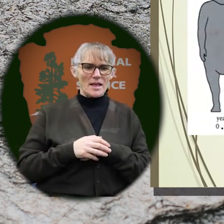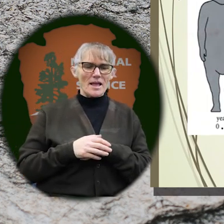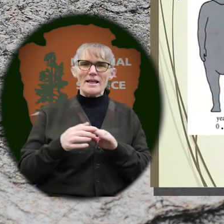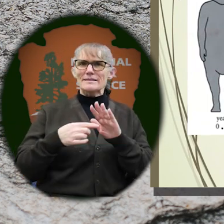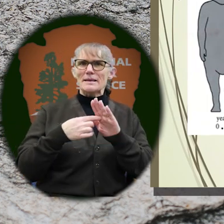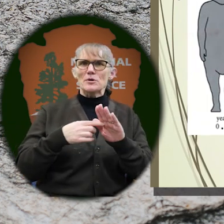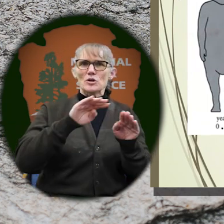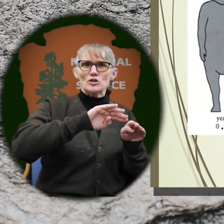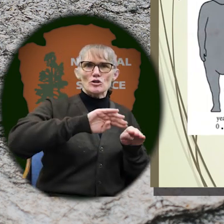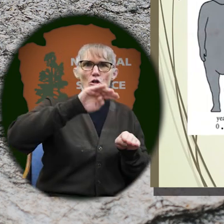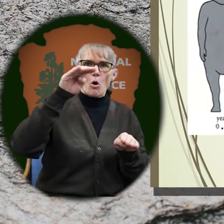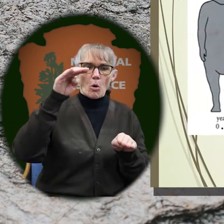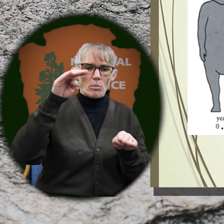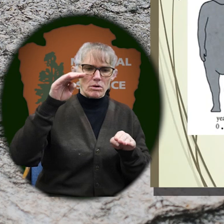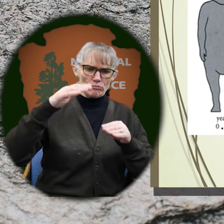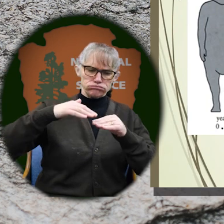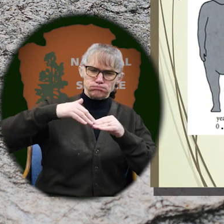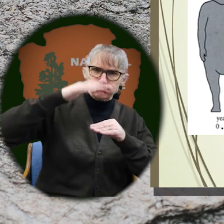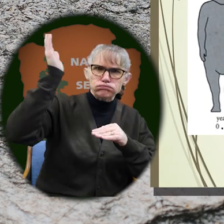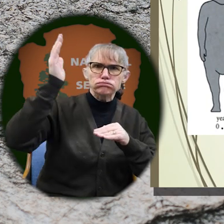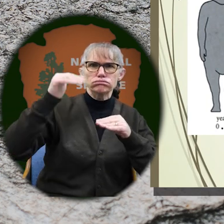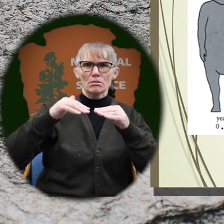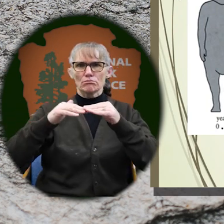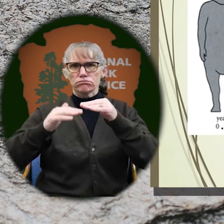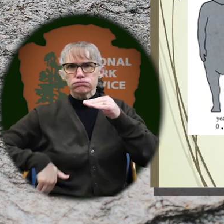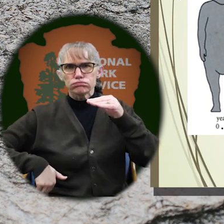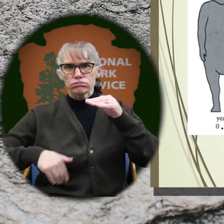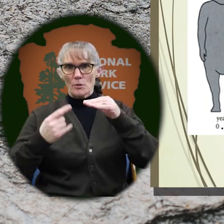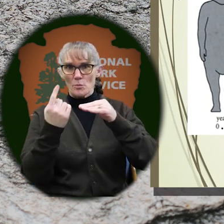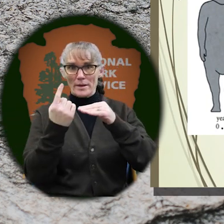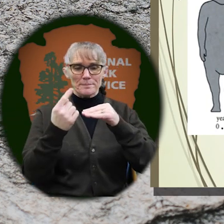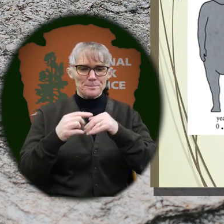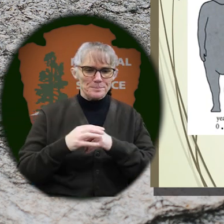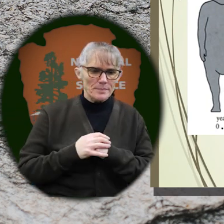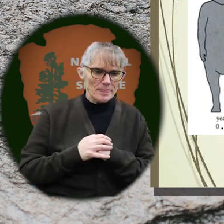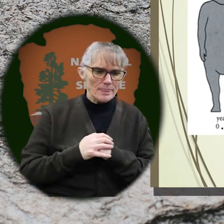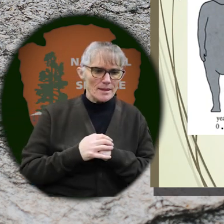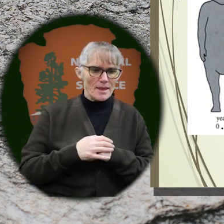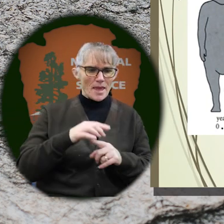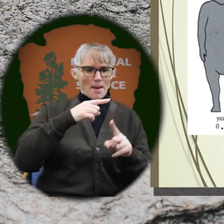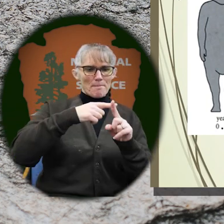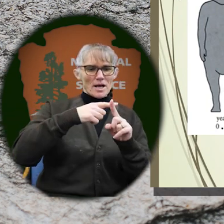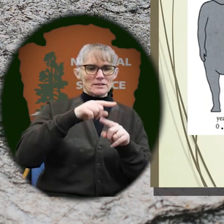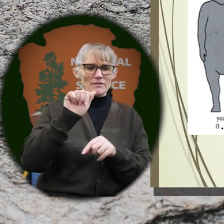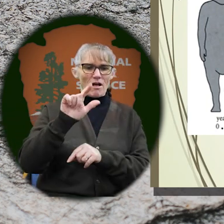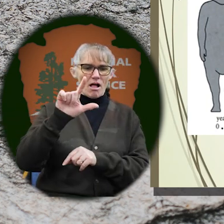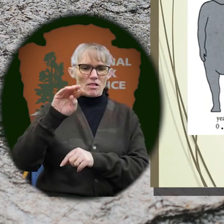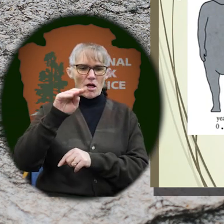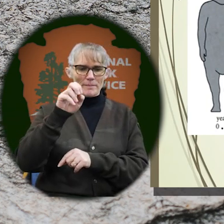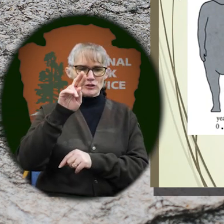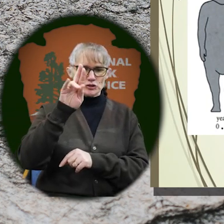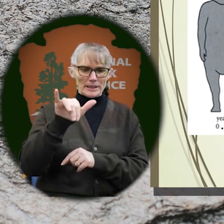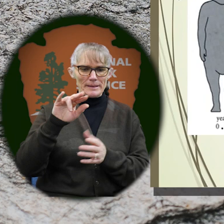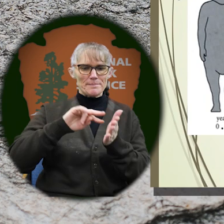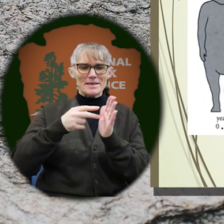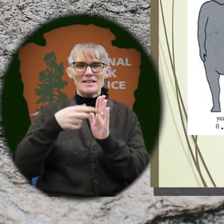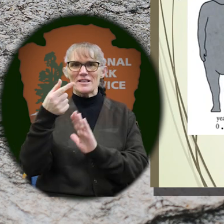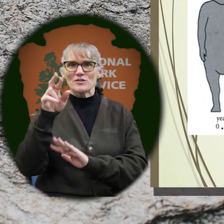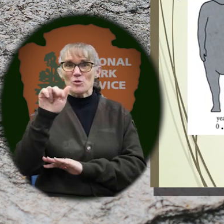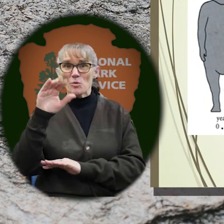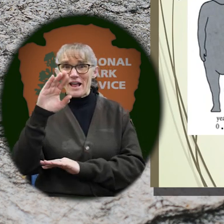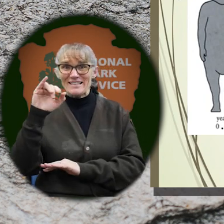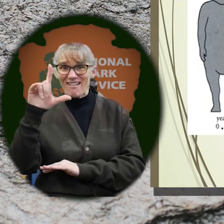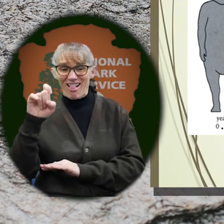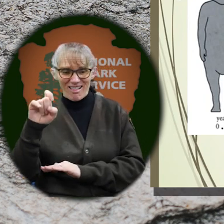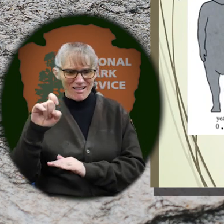either significantly greater than 1 or significantly less than 1. Positive allometry would be gracile growth, which is basically